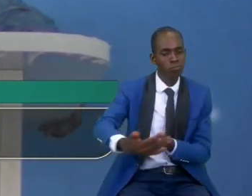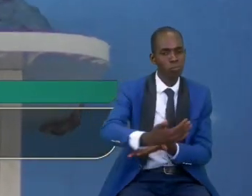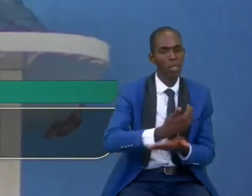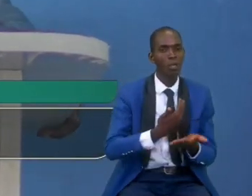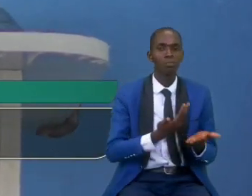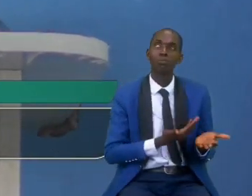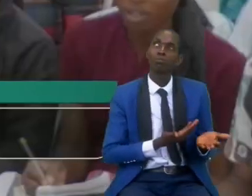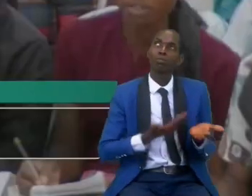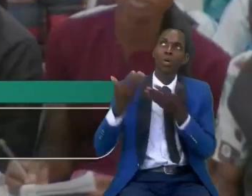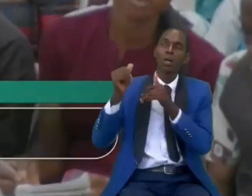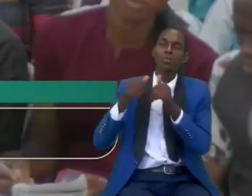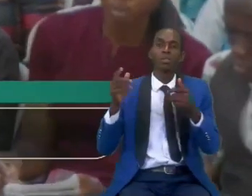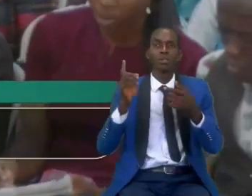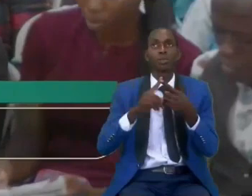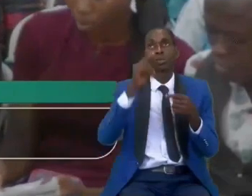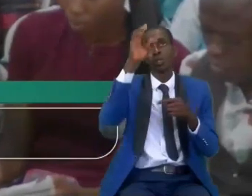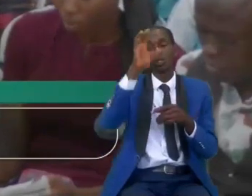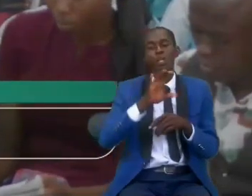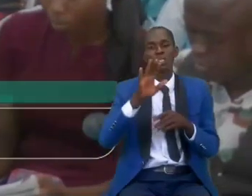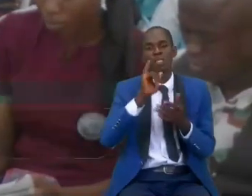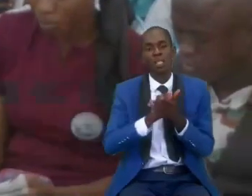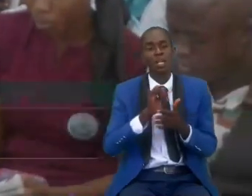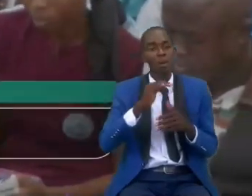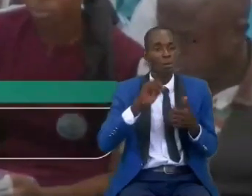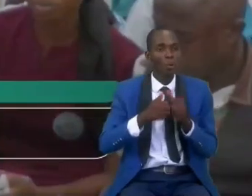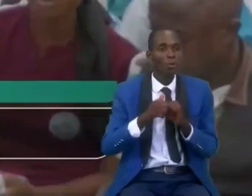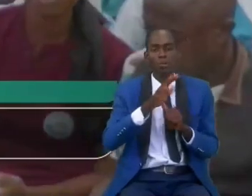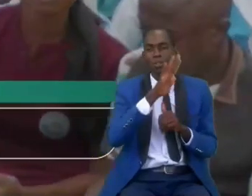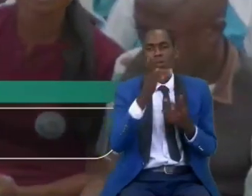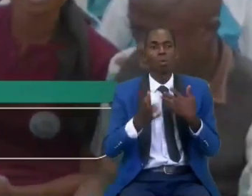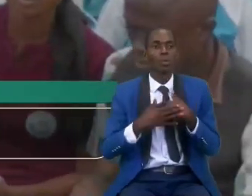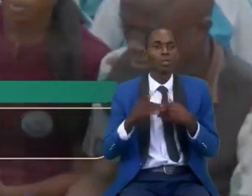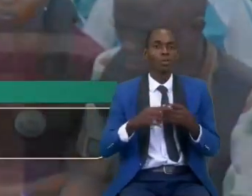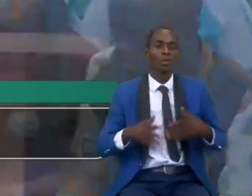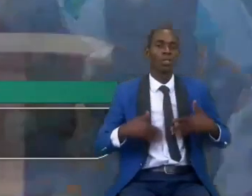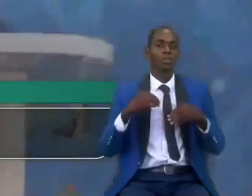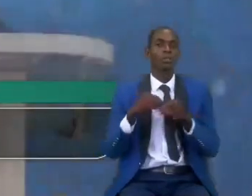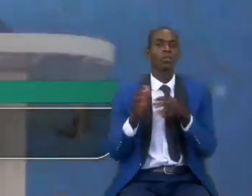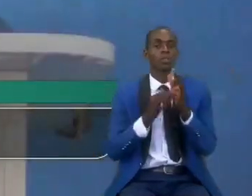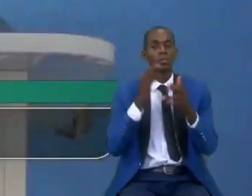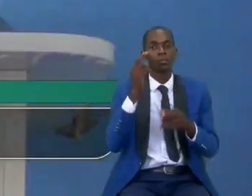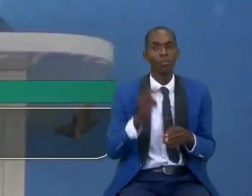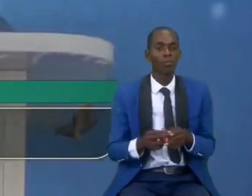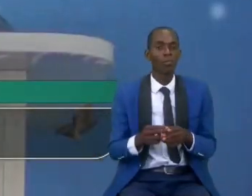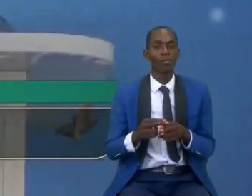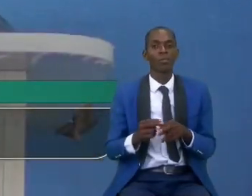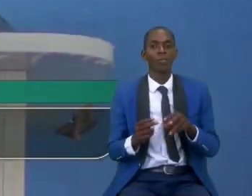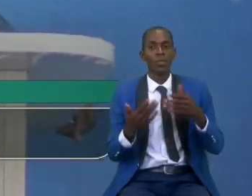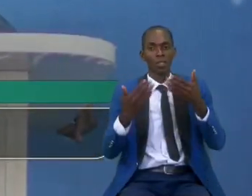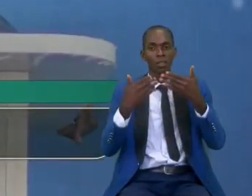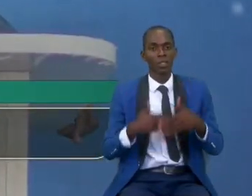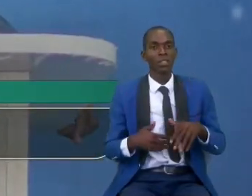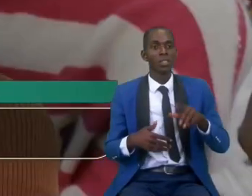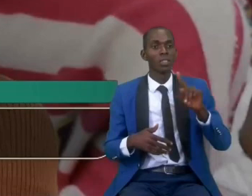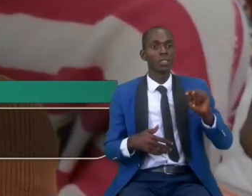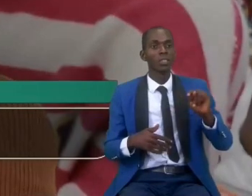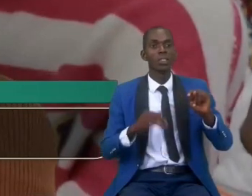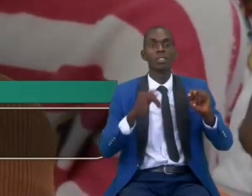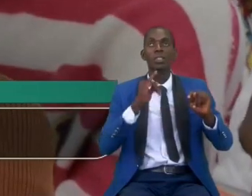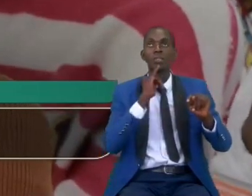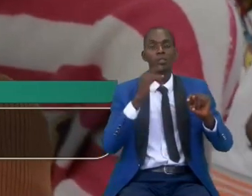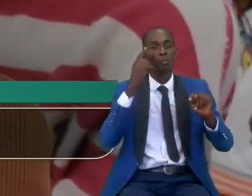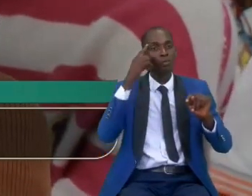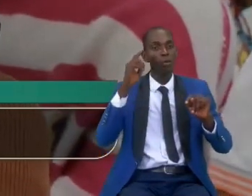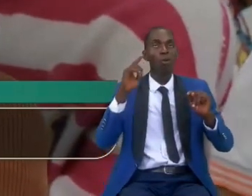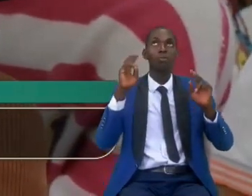in Jesus' name. T there is for triumph. Somebody there will triumph.